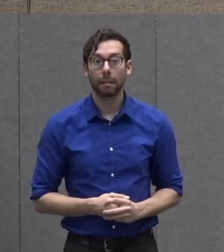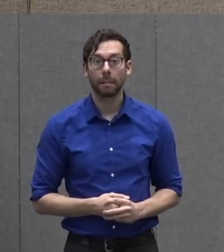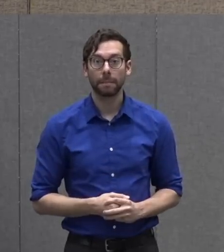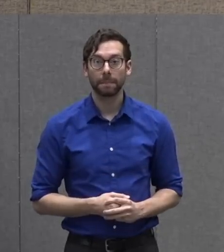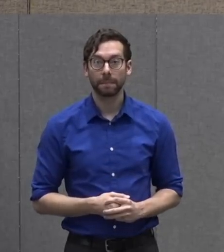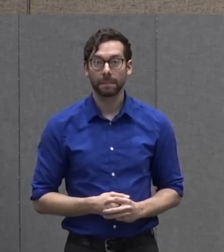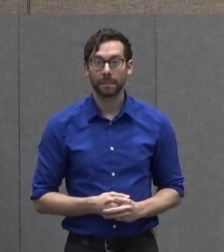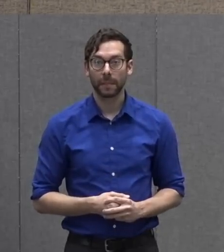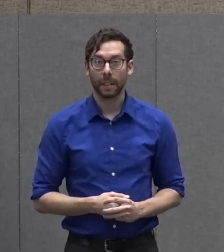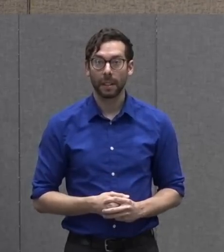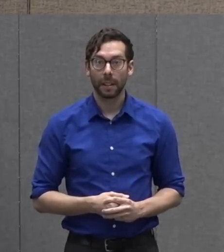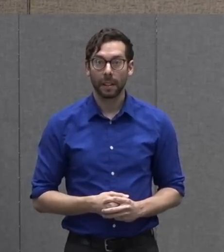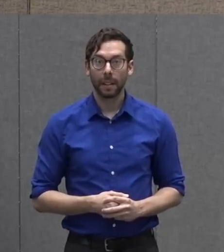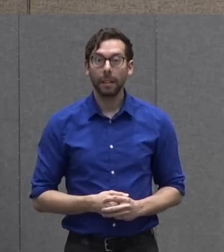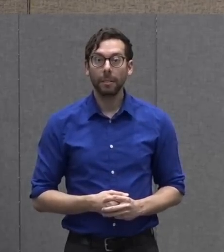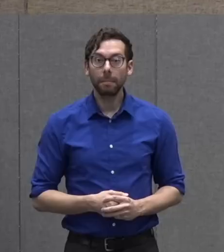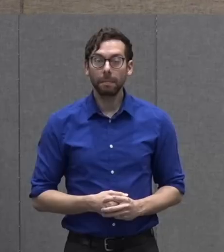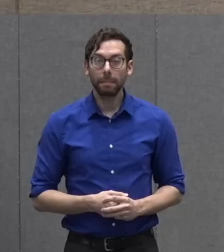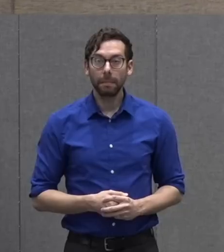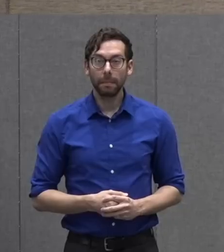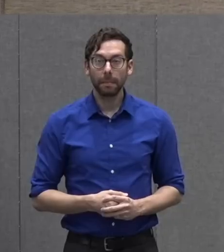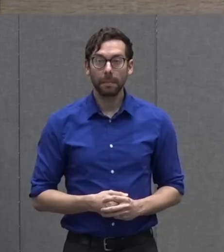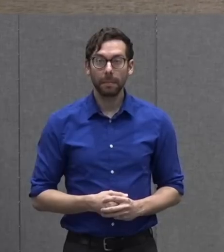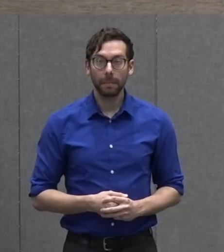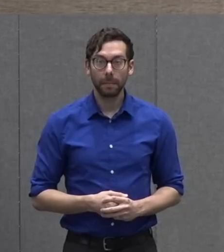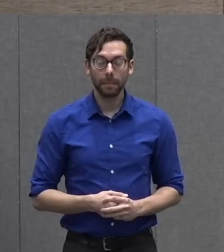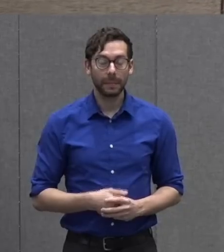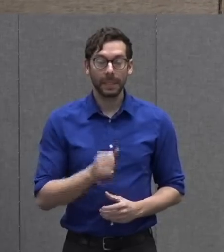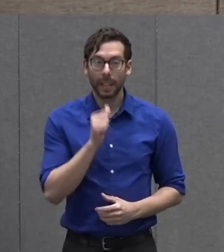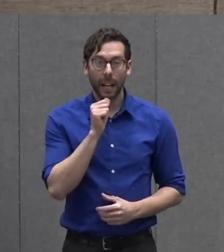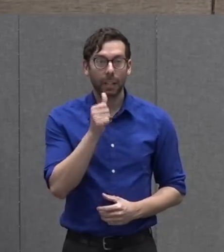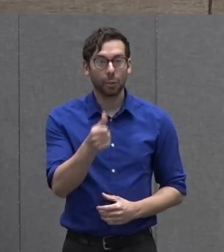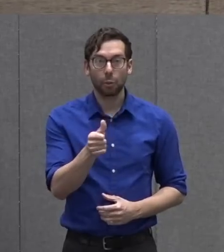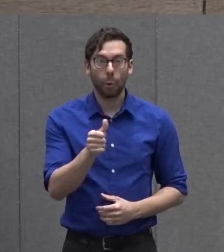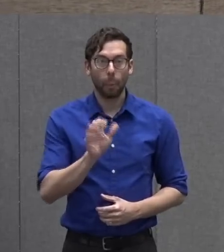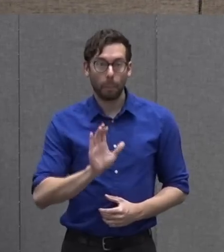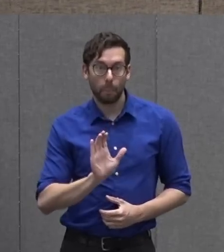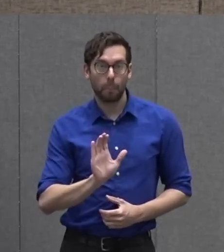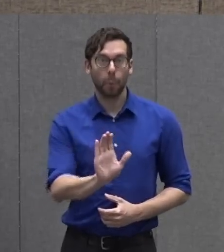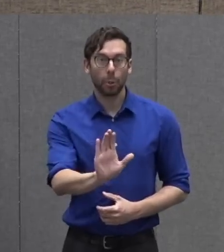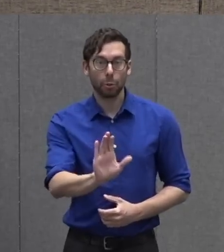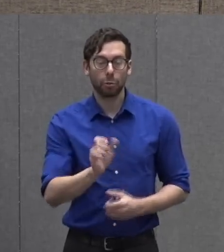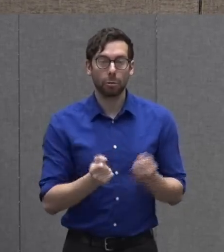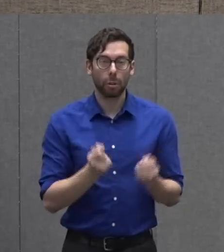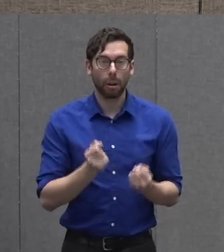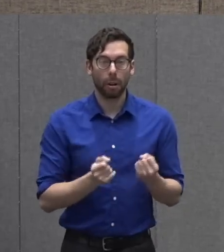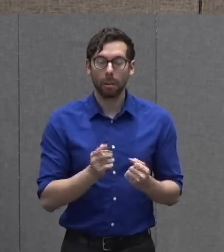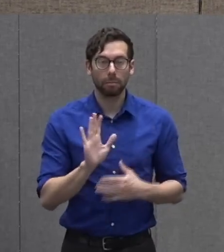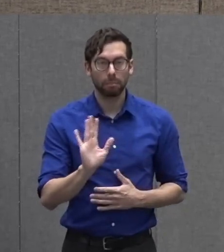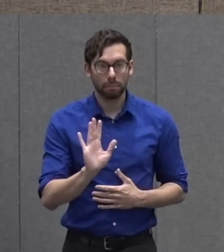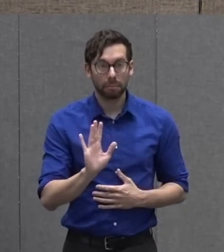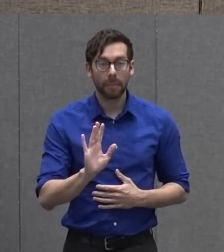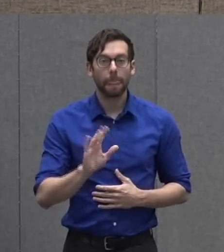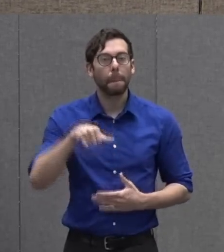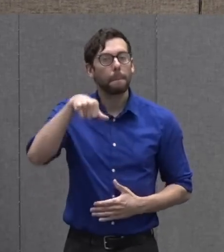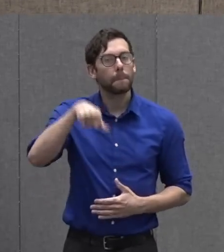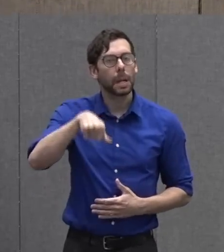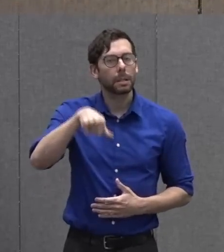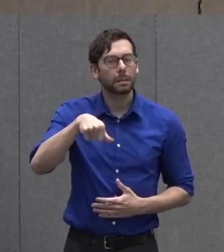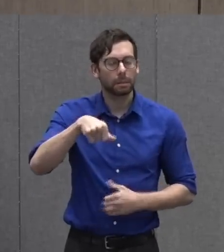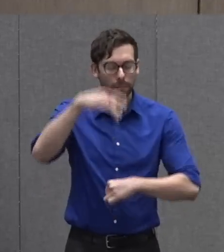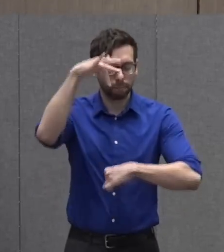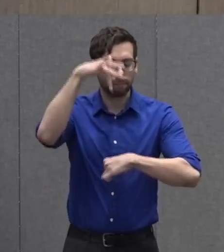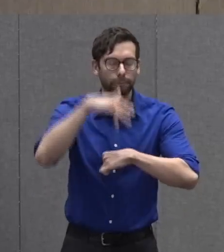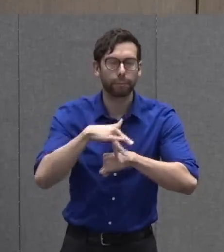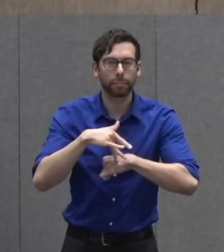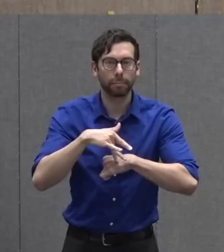And instead of pushing this car, I have to push this button, which is going to release this. So